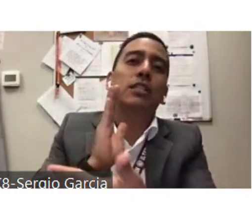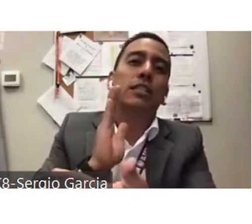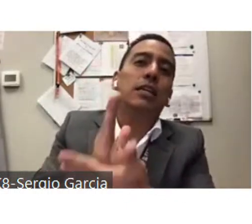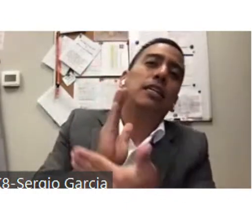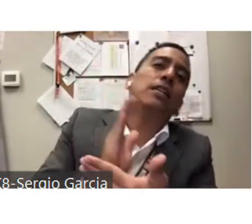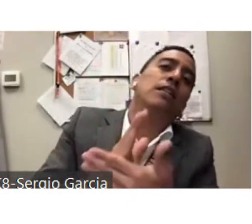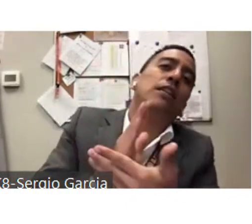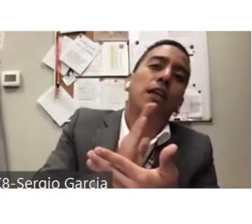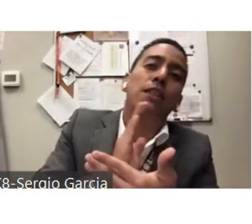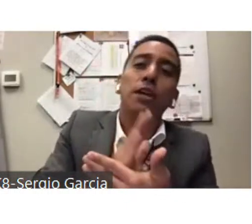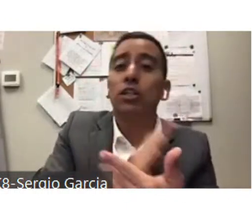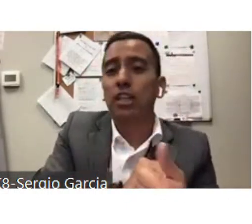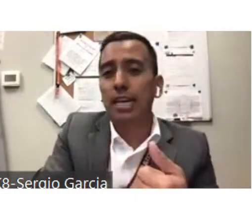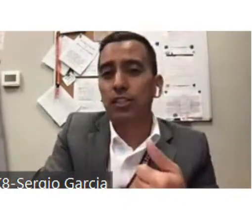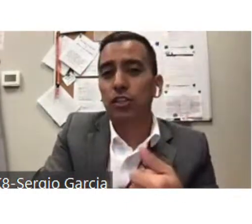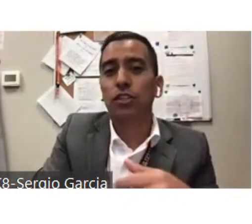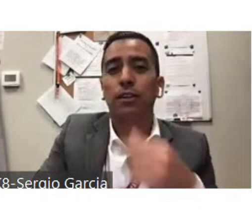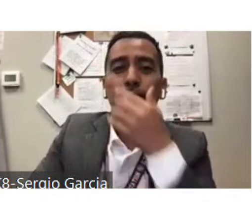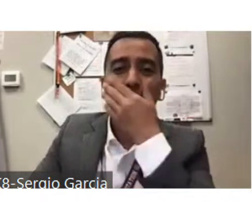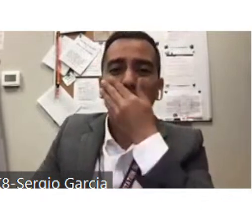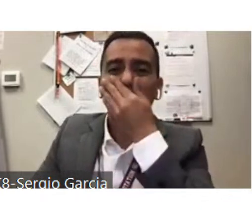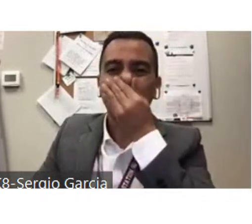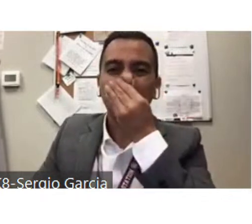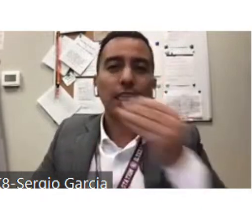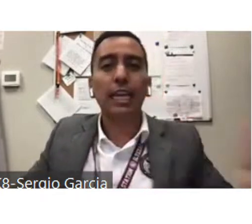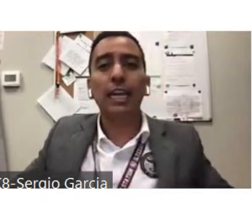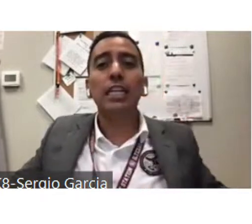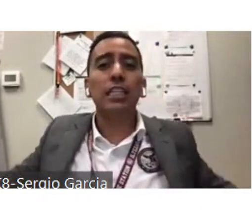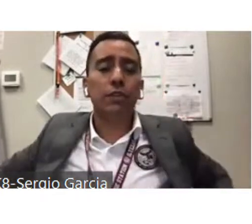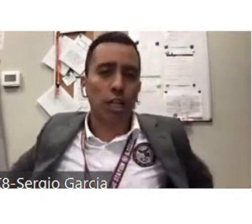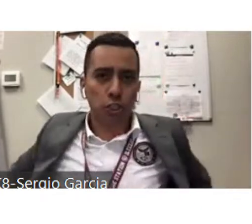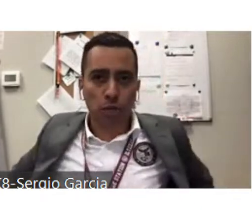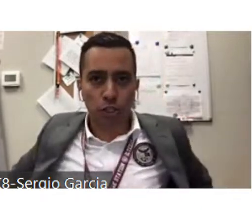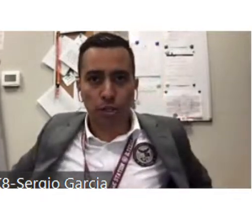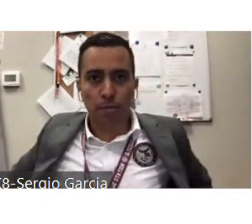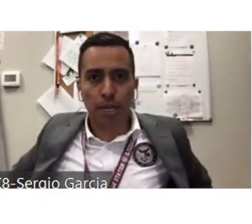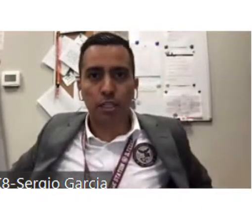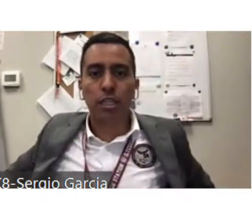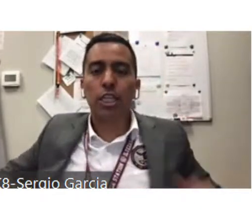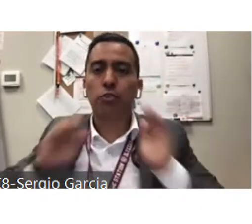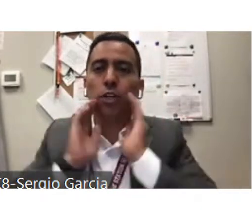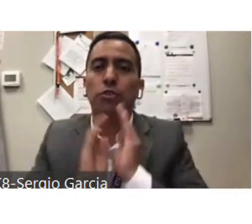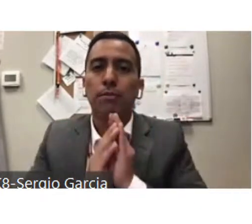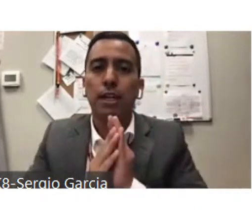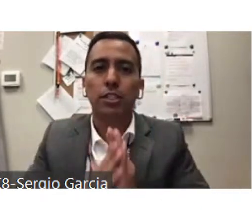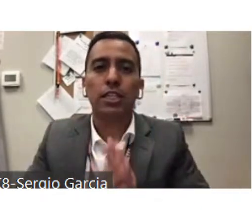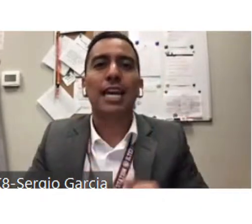in thinner slices. And individualized structure reminders.